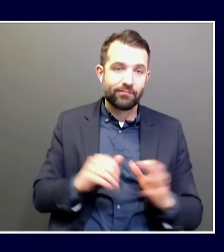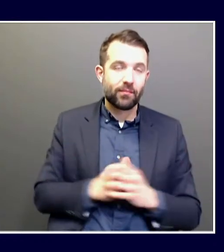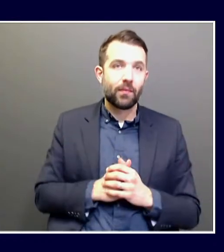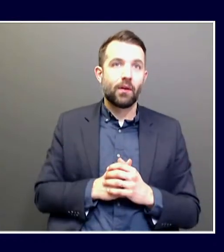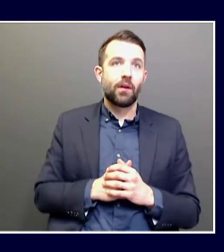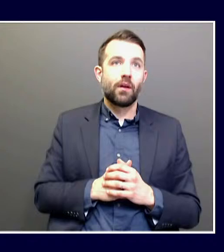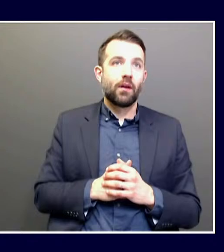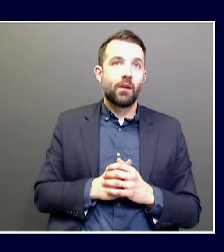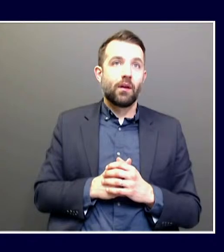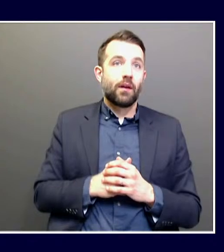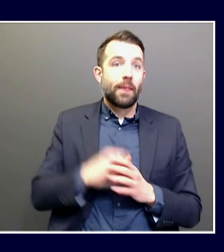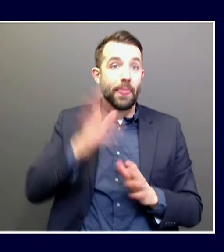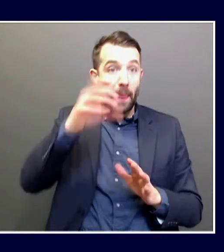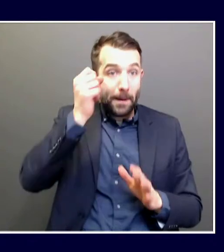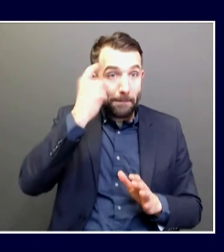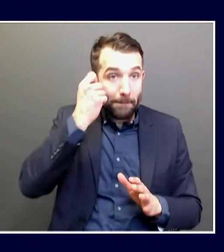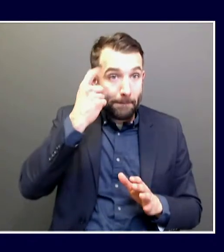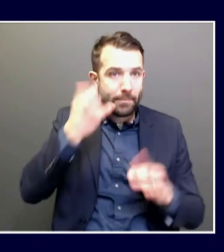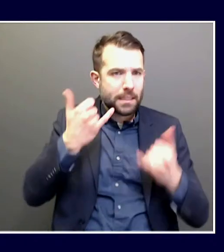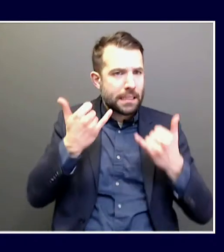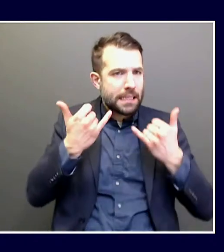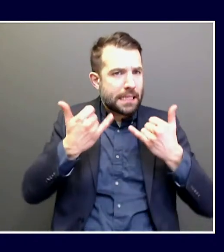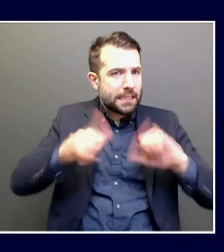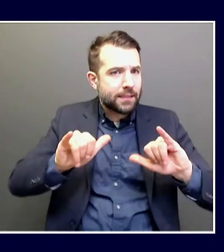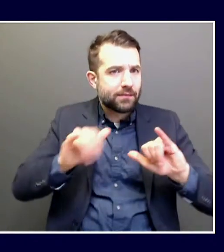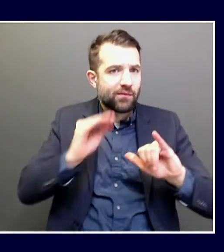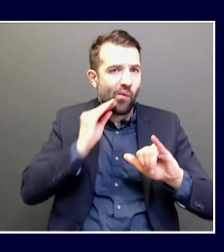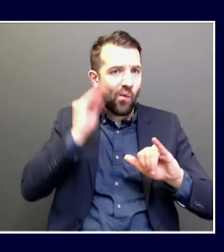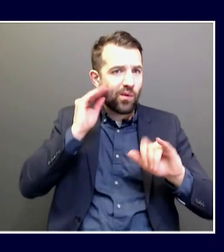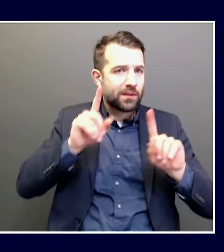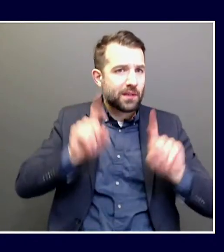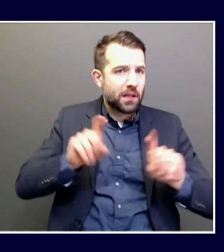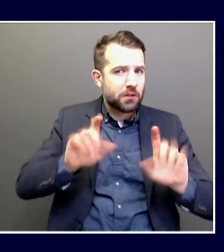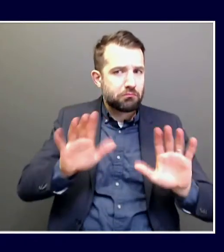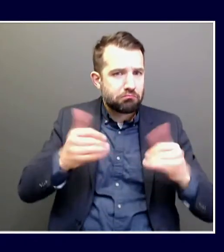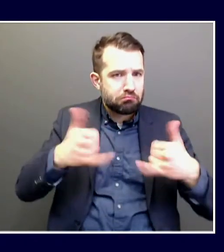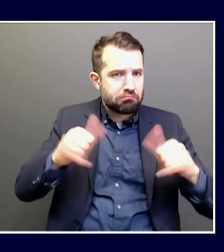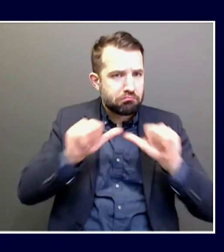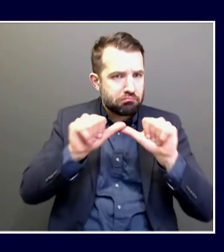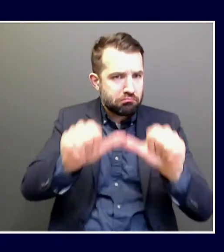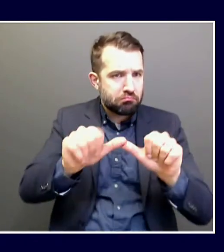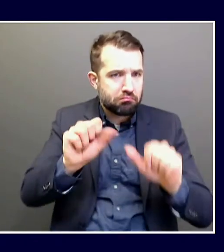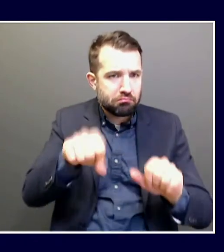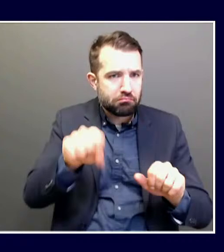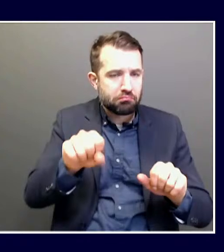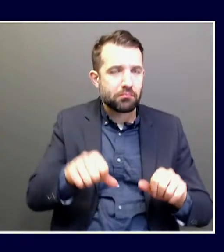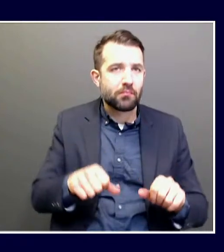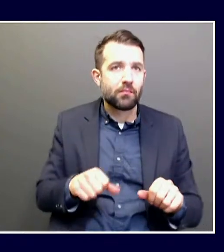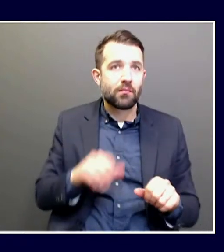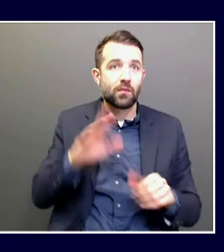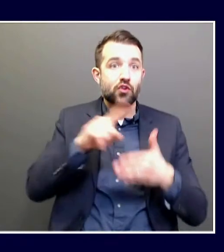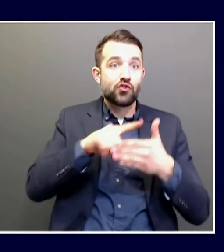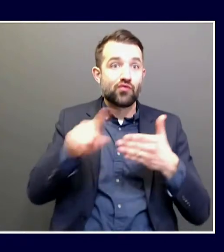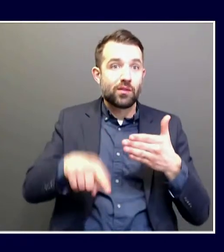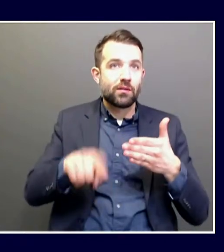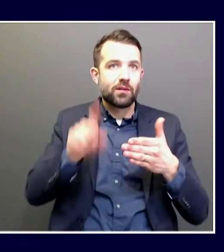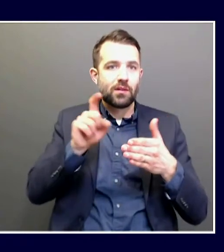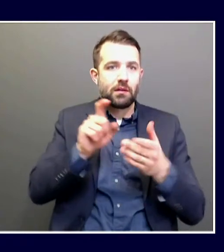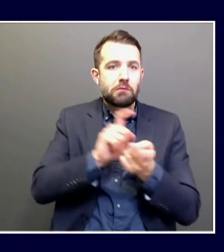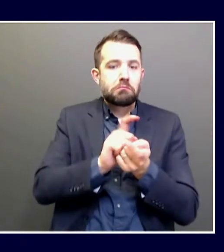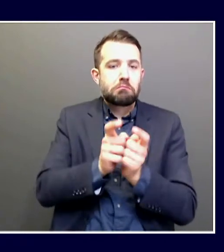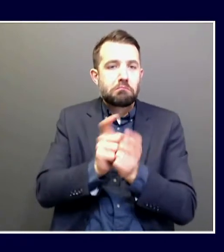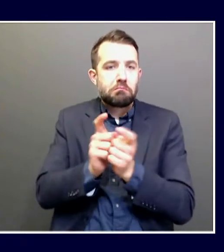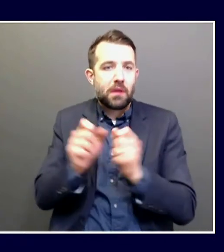there. Folks who are taking at-home tests, those results can change a little bit, because if you are right